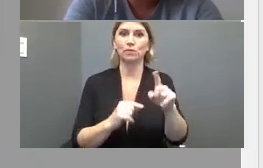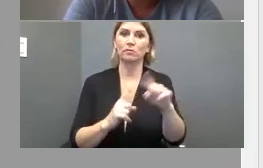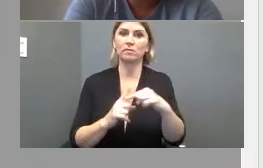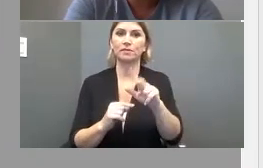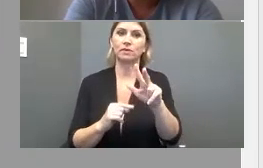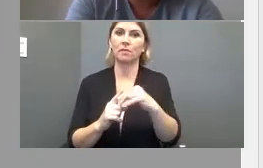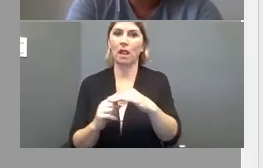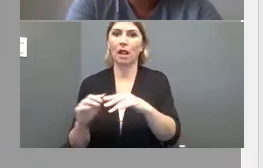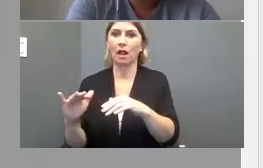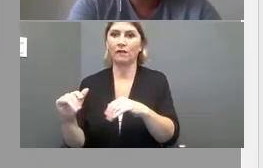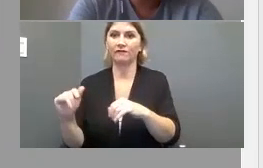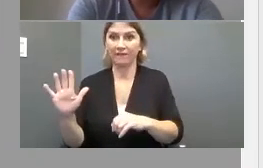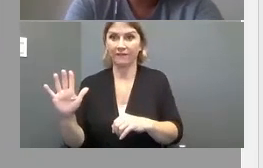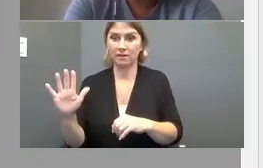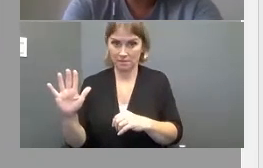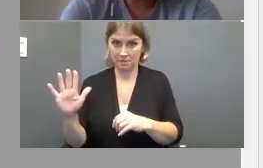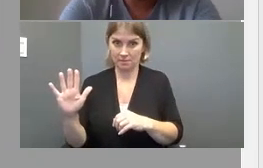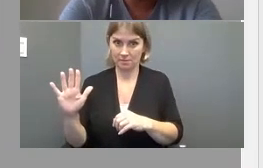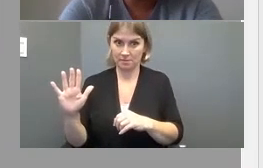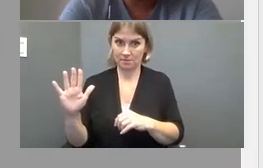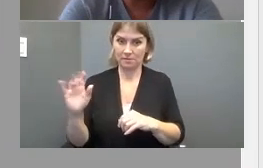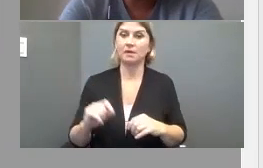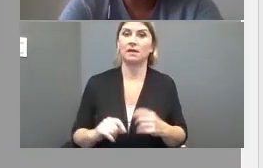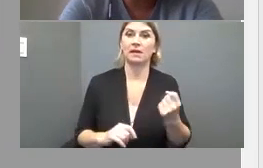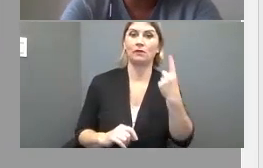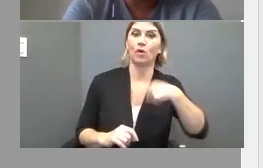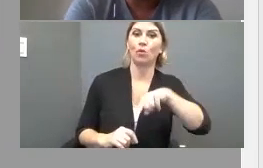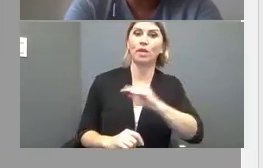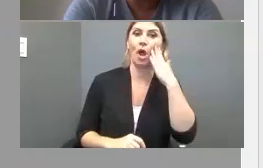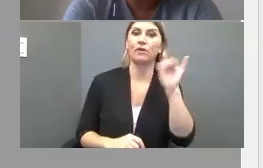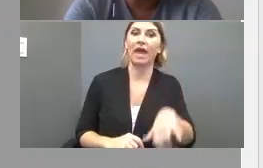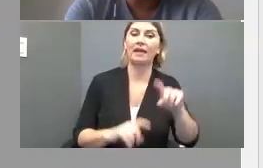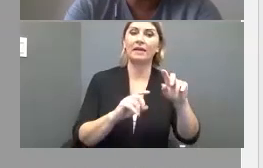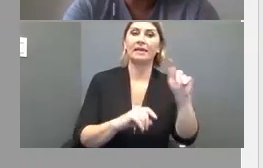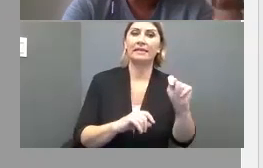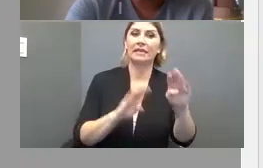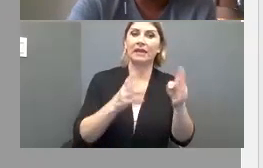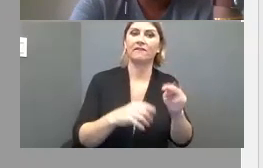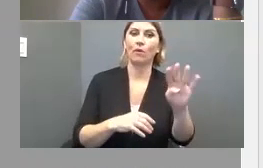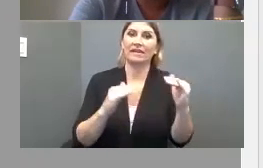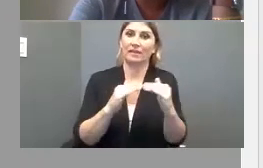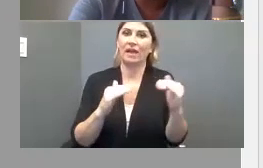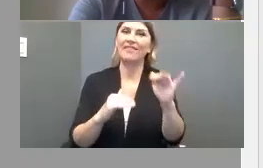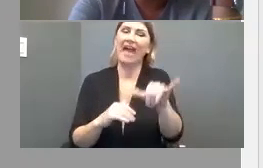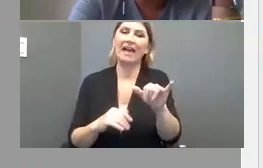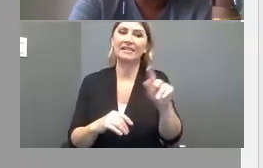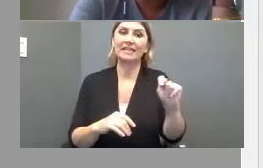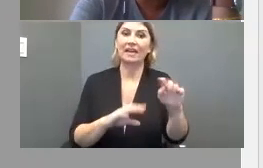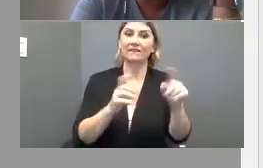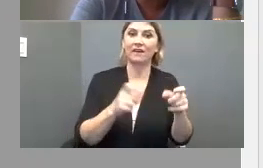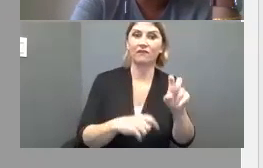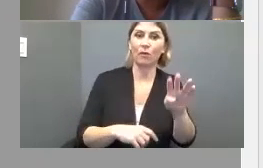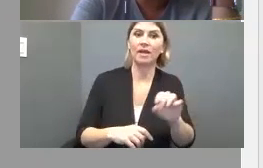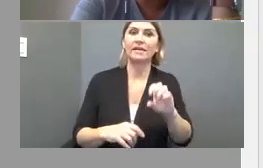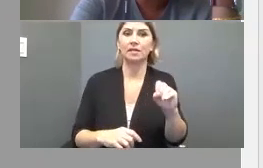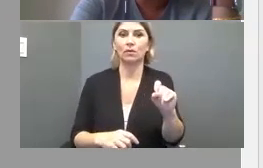3 plus 4 plus 5, let's say. But we know that for the same, with the same reasoning, T of 4 is going to be 0 plus